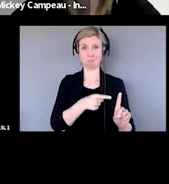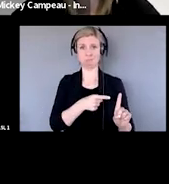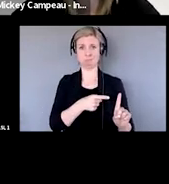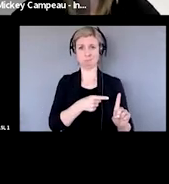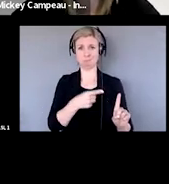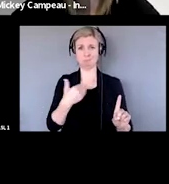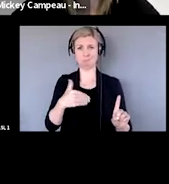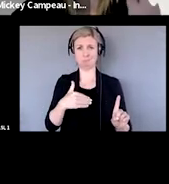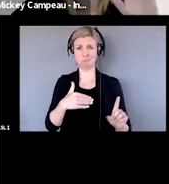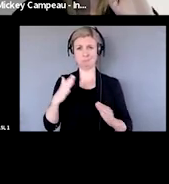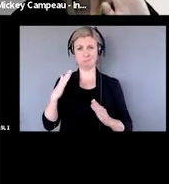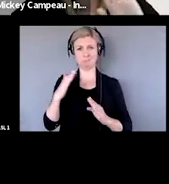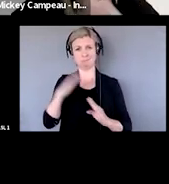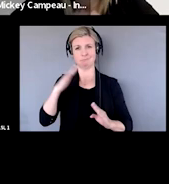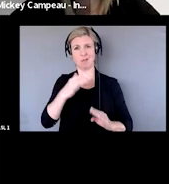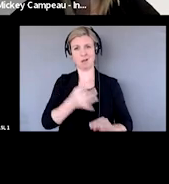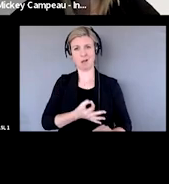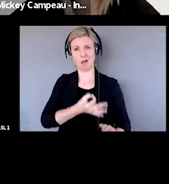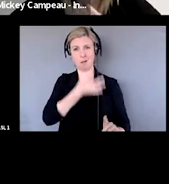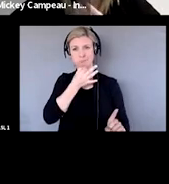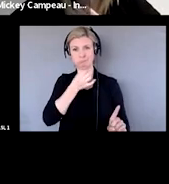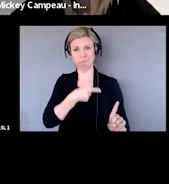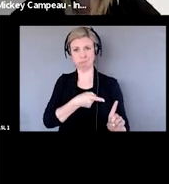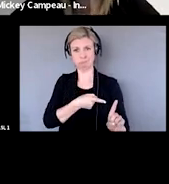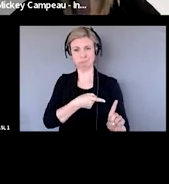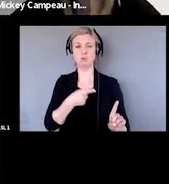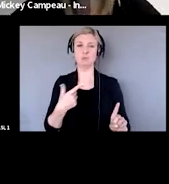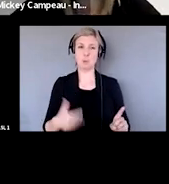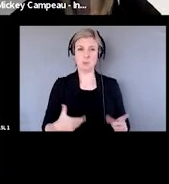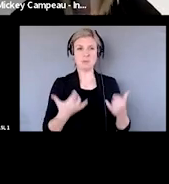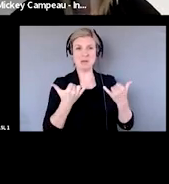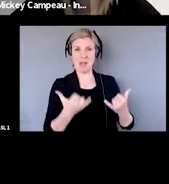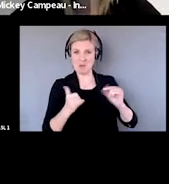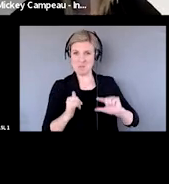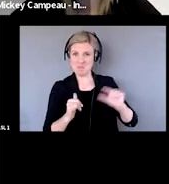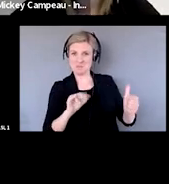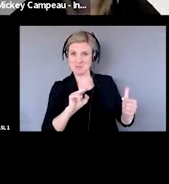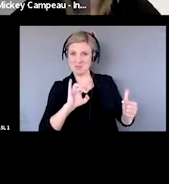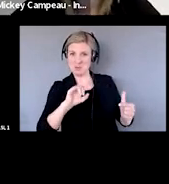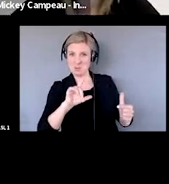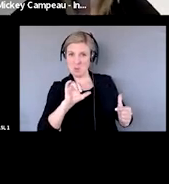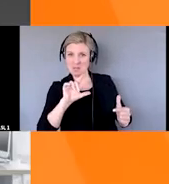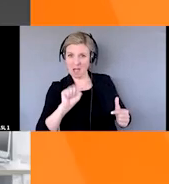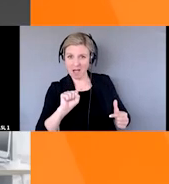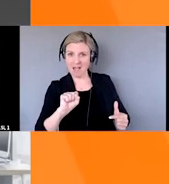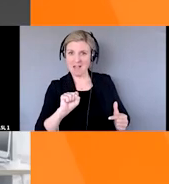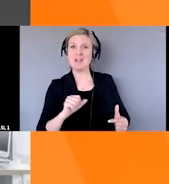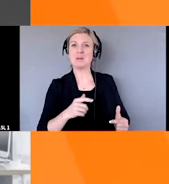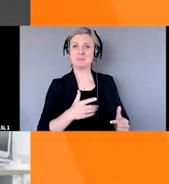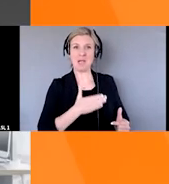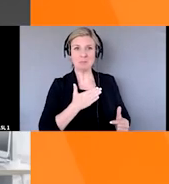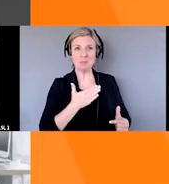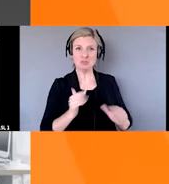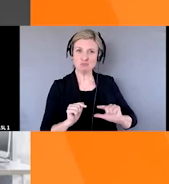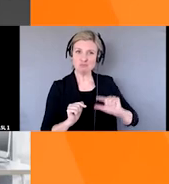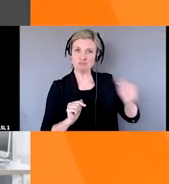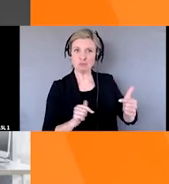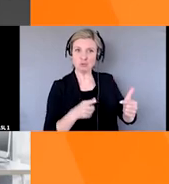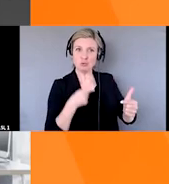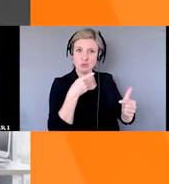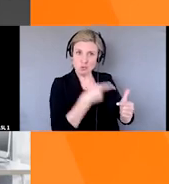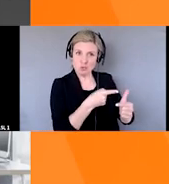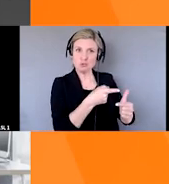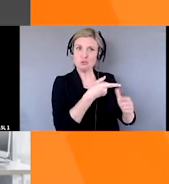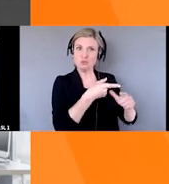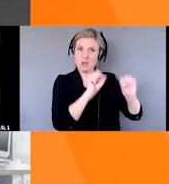this information with you. So Nicolas, I'm very happy to hand things over to you so you can teach us all what you need